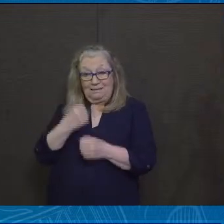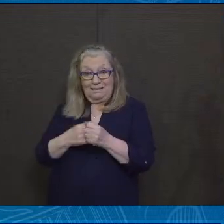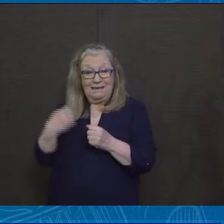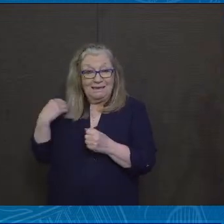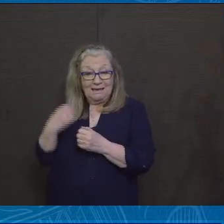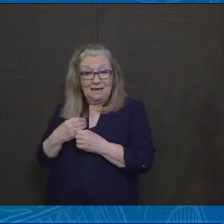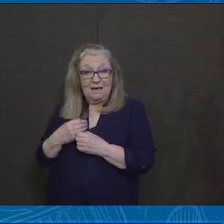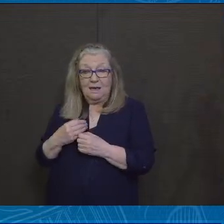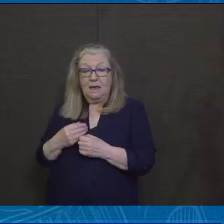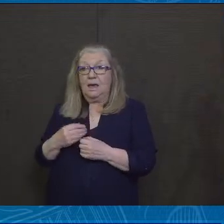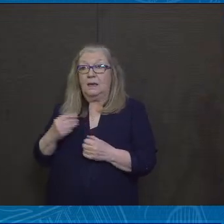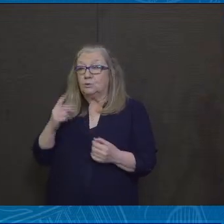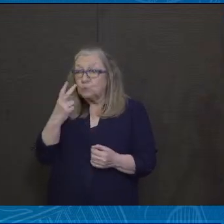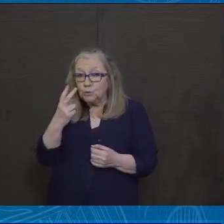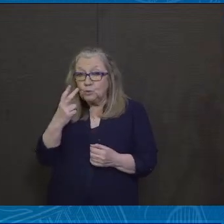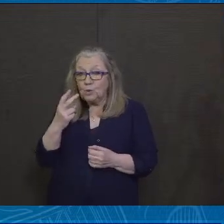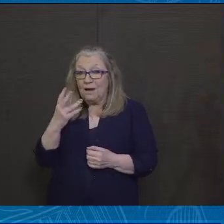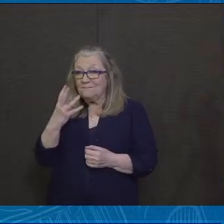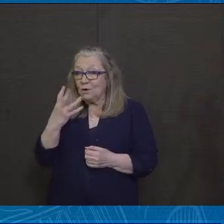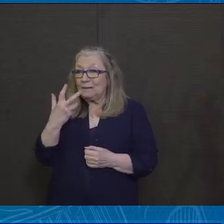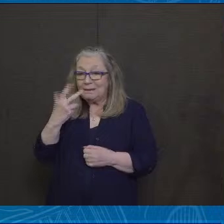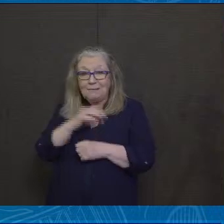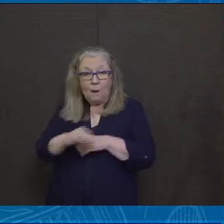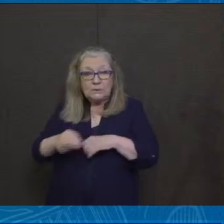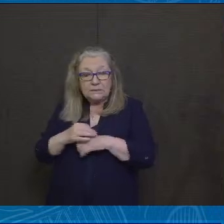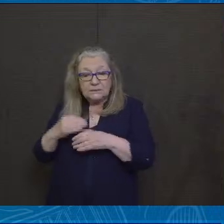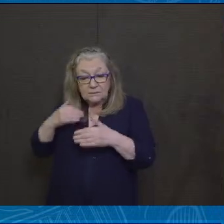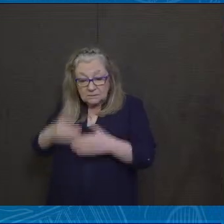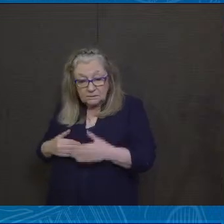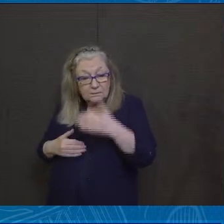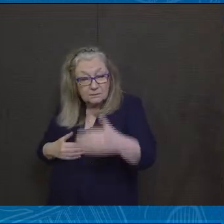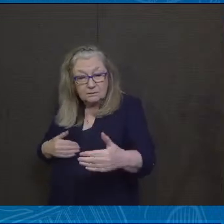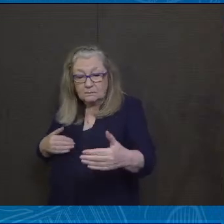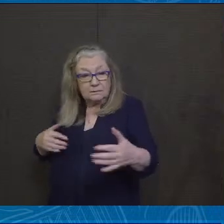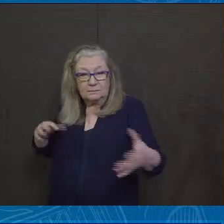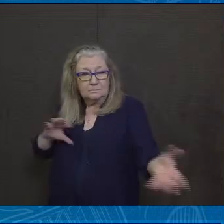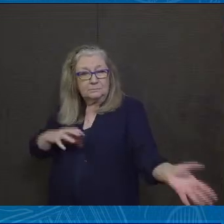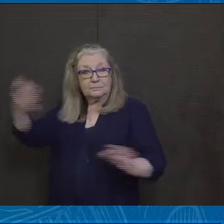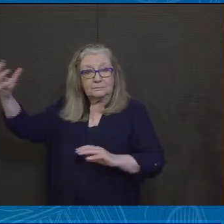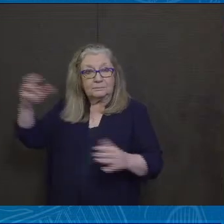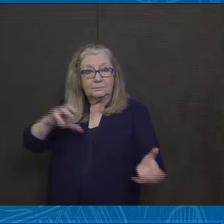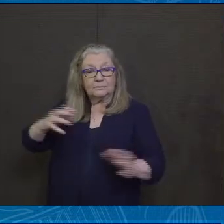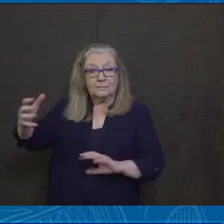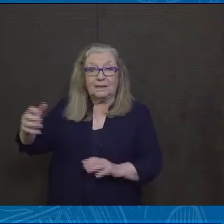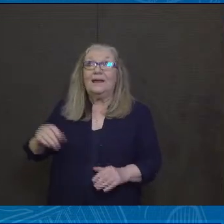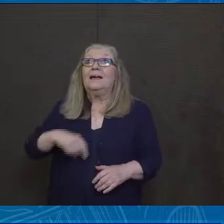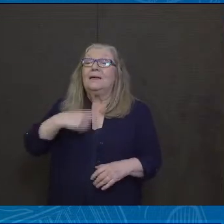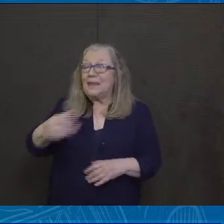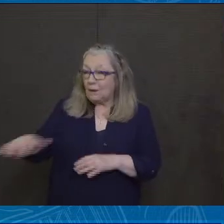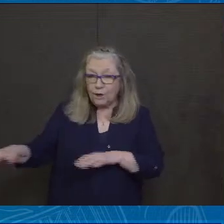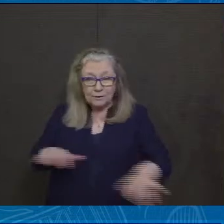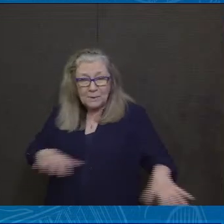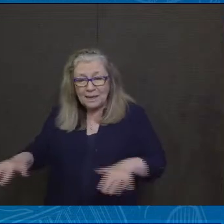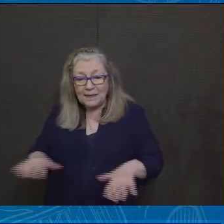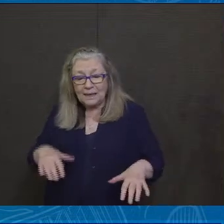4. After that, we just had an off-season cyclone, and of course the earthquake follows. So you